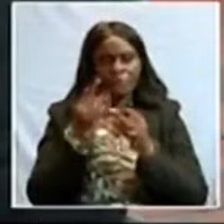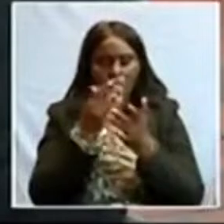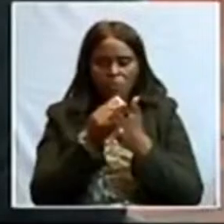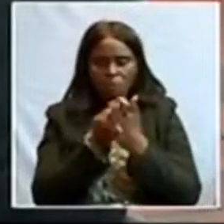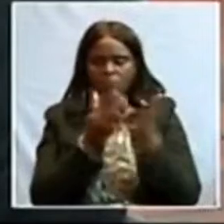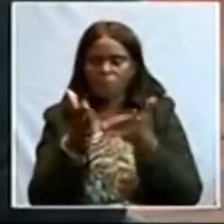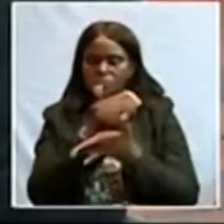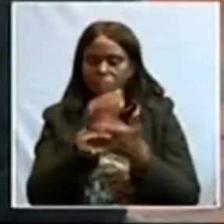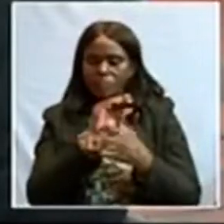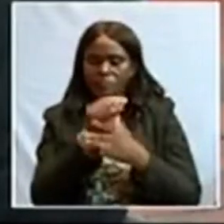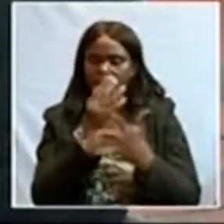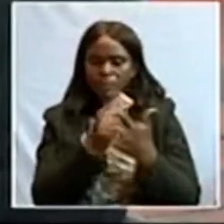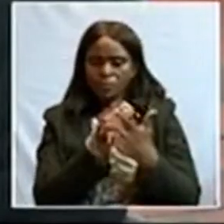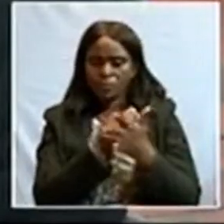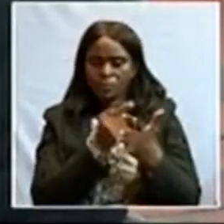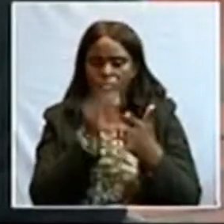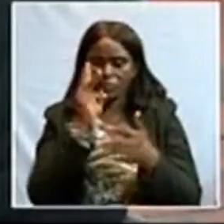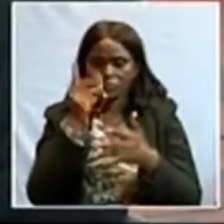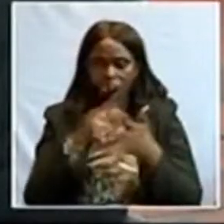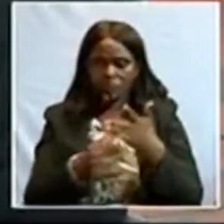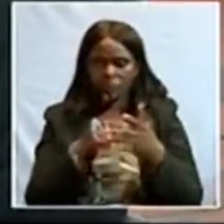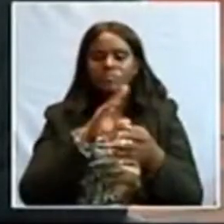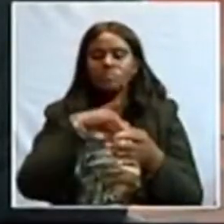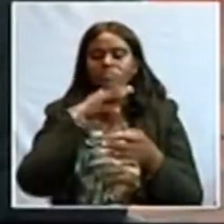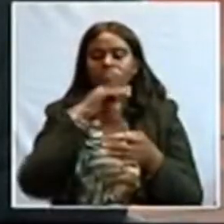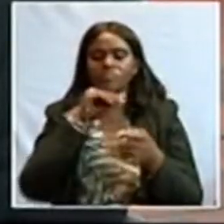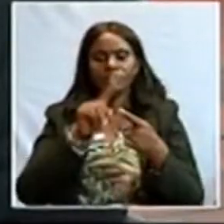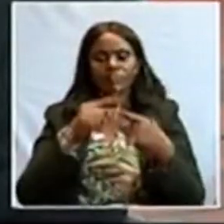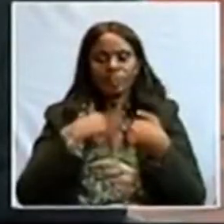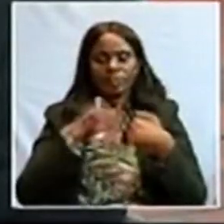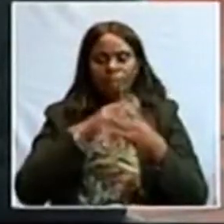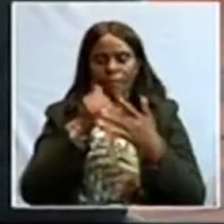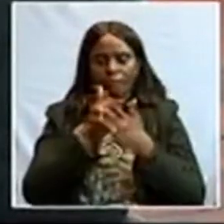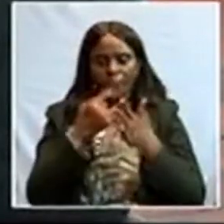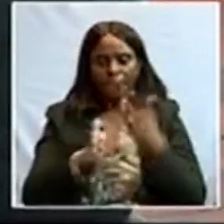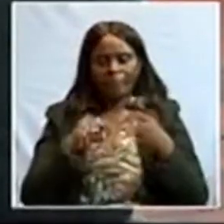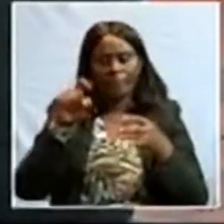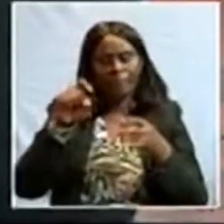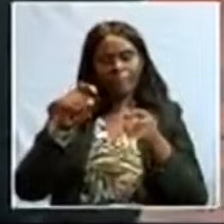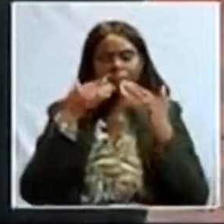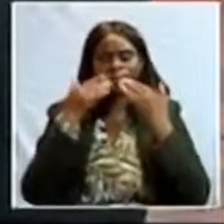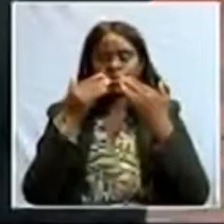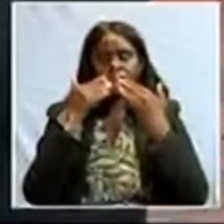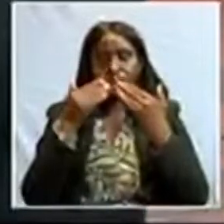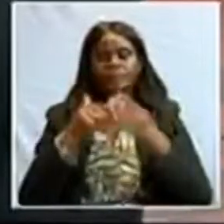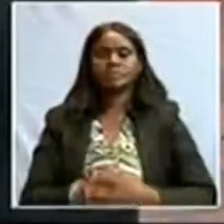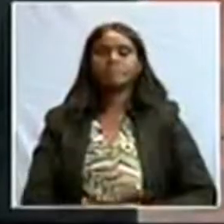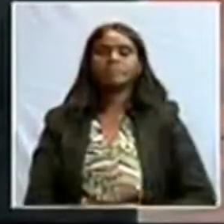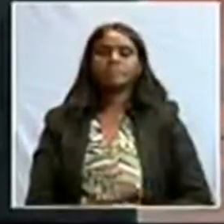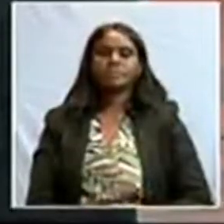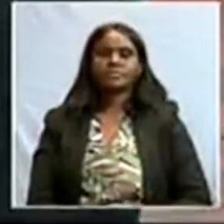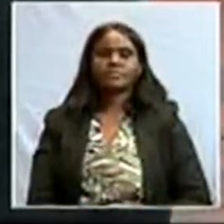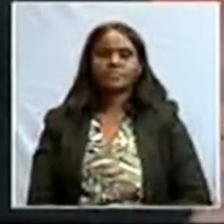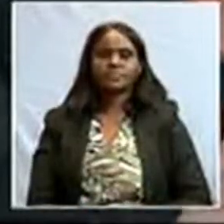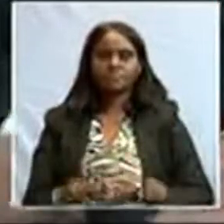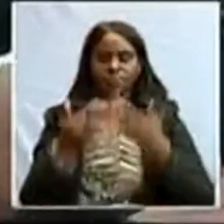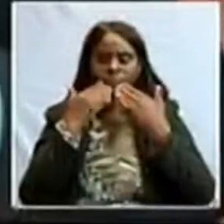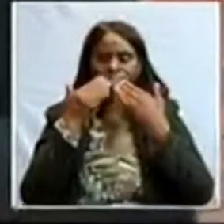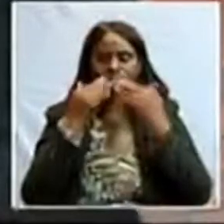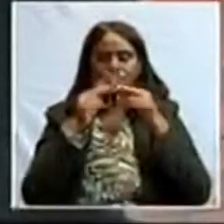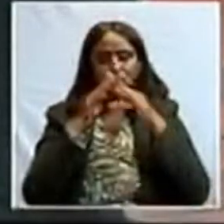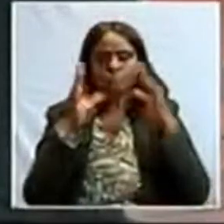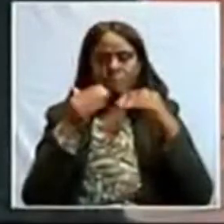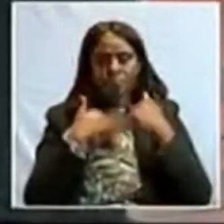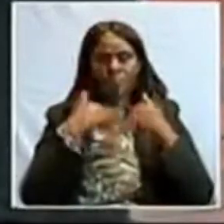base or our financial base will be adequate to meet all the demands. Thank you. Well, thank you so much. We'll do